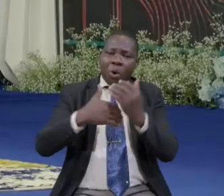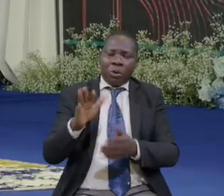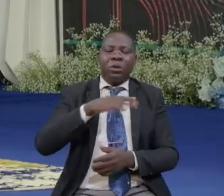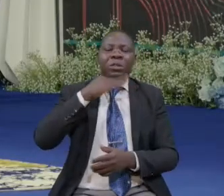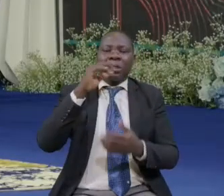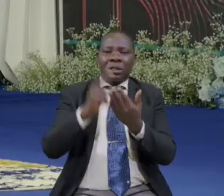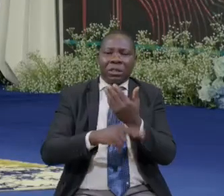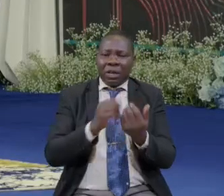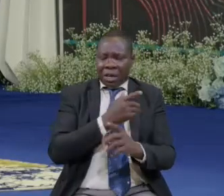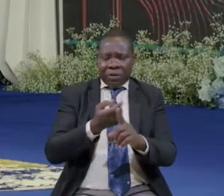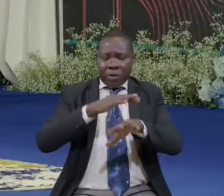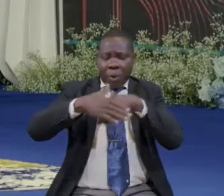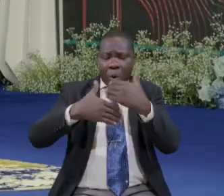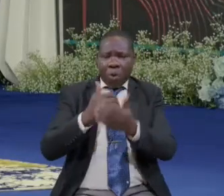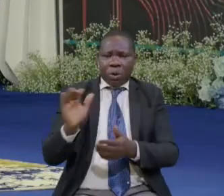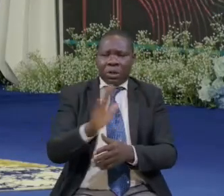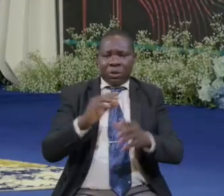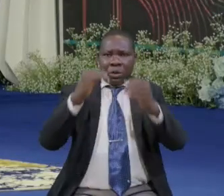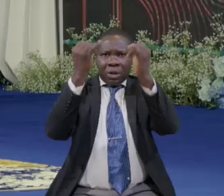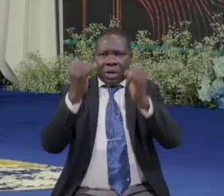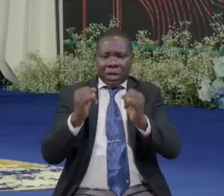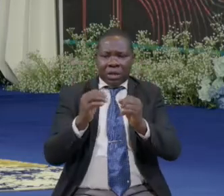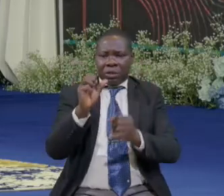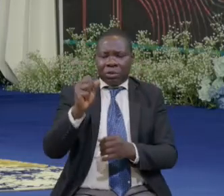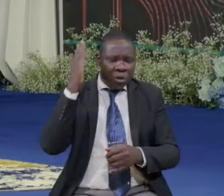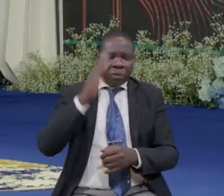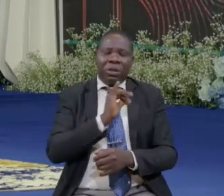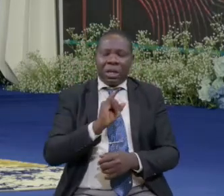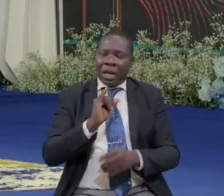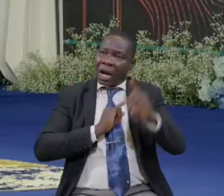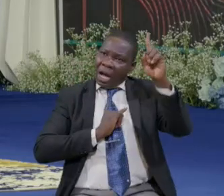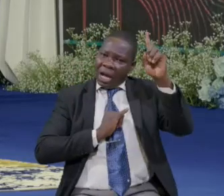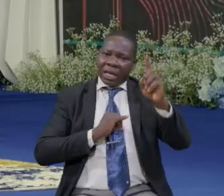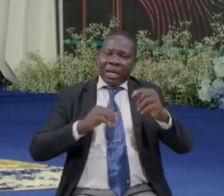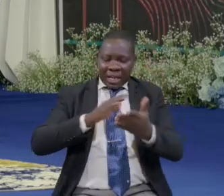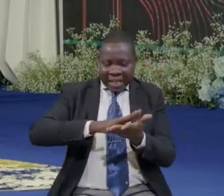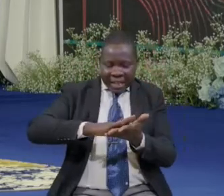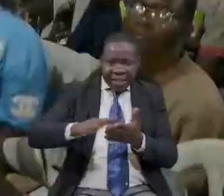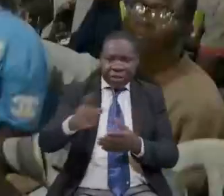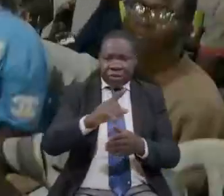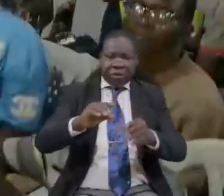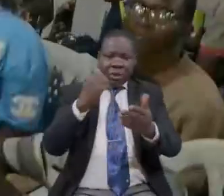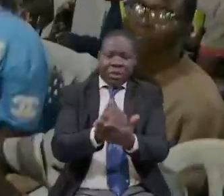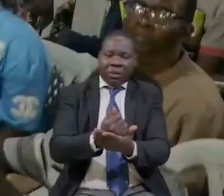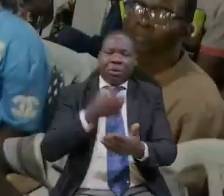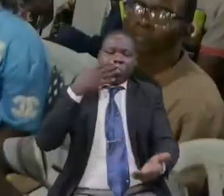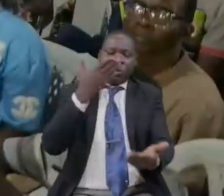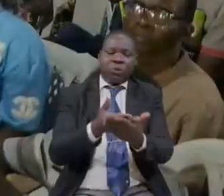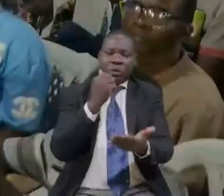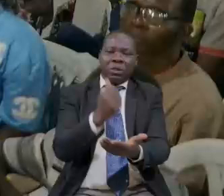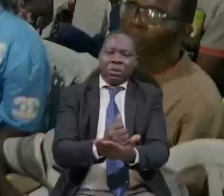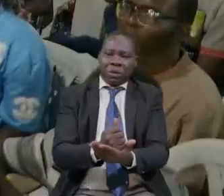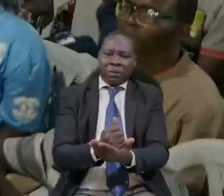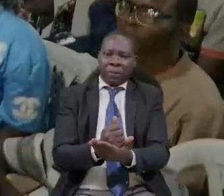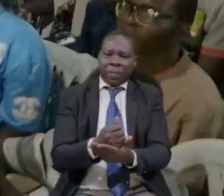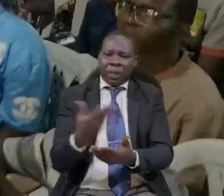idols will I cleanse you. Give me a good amen. Yeah. There are people that